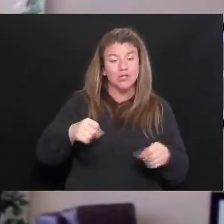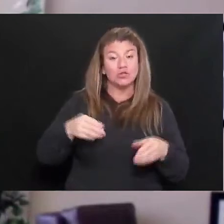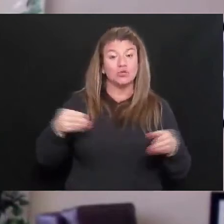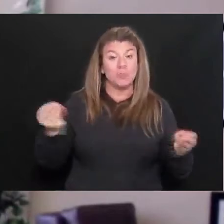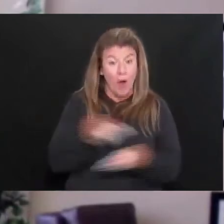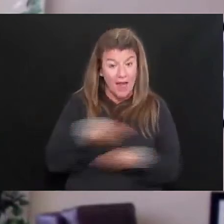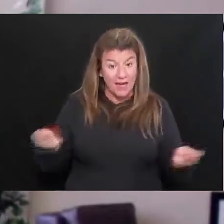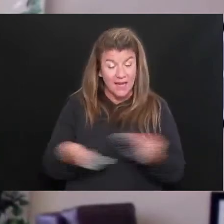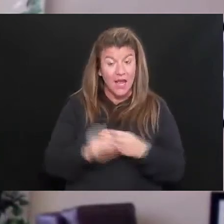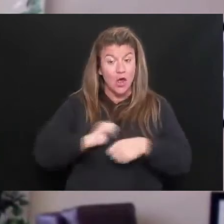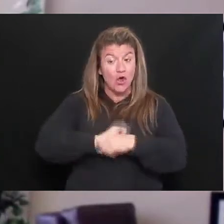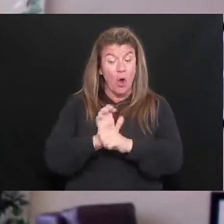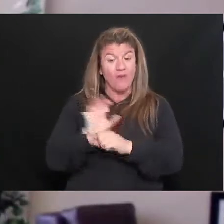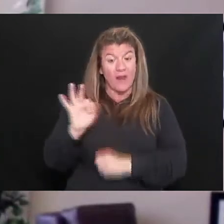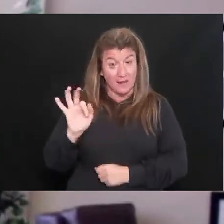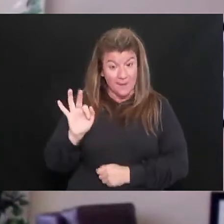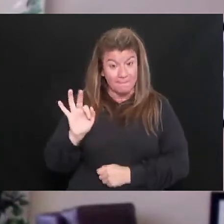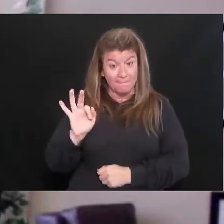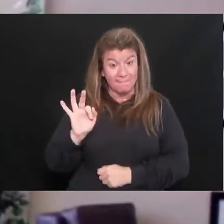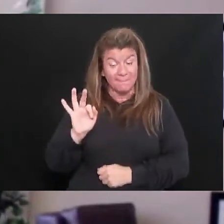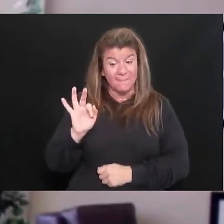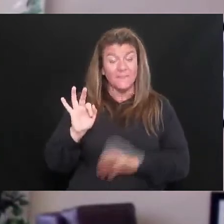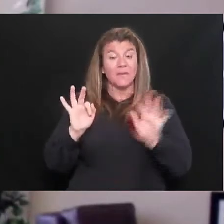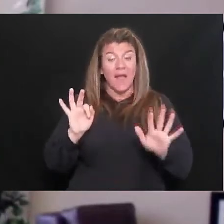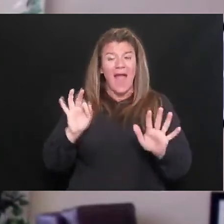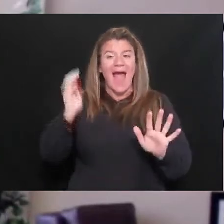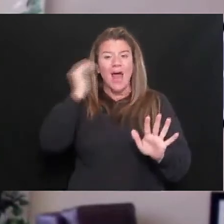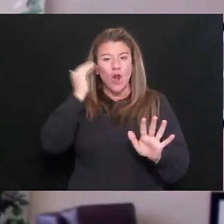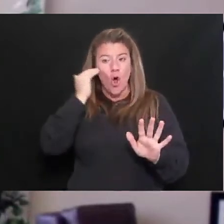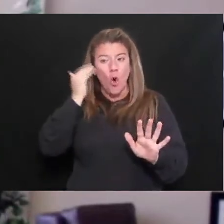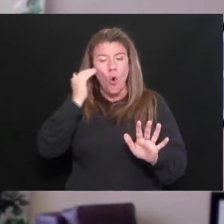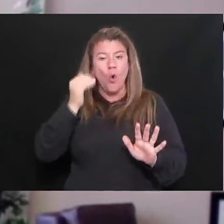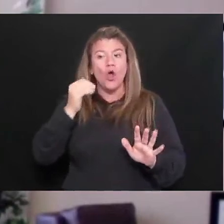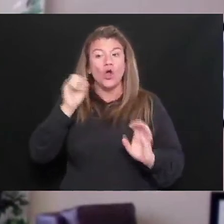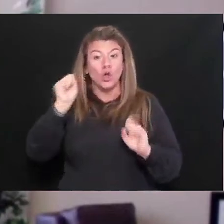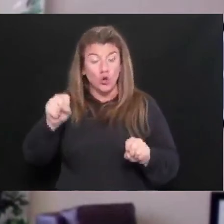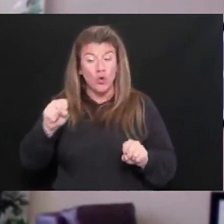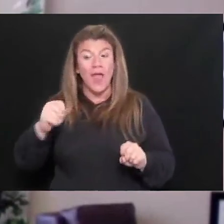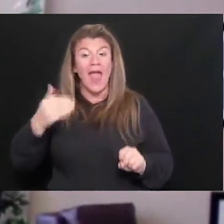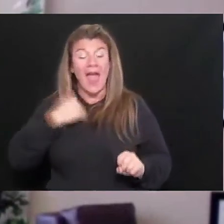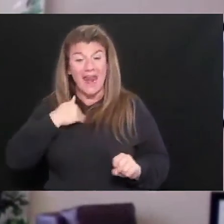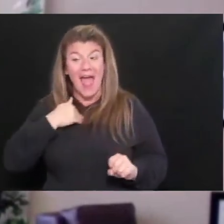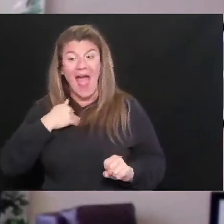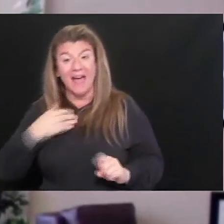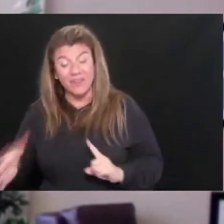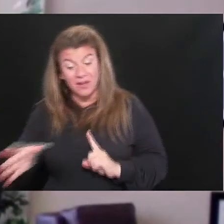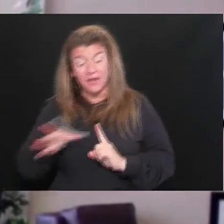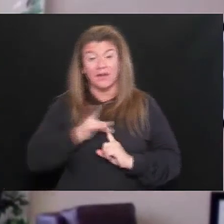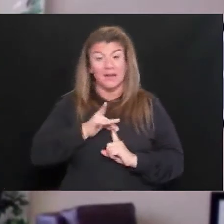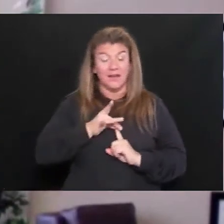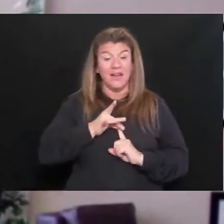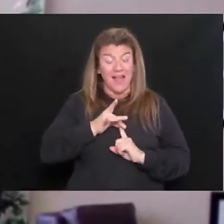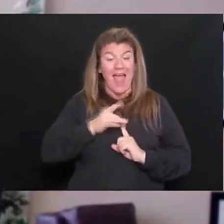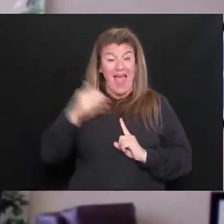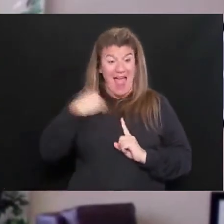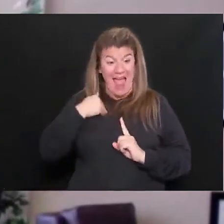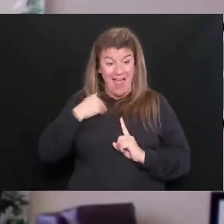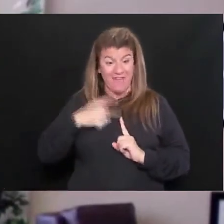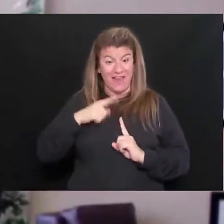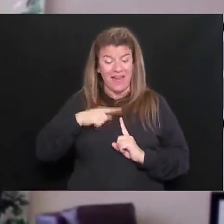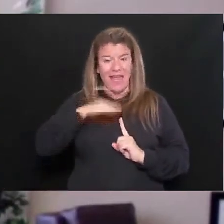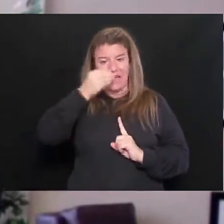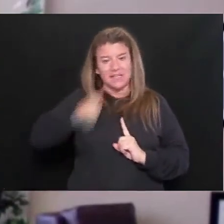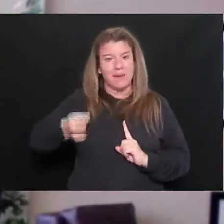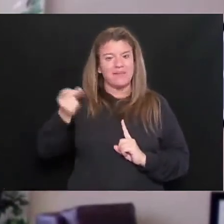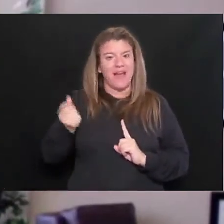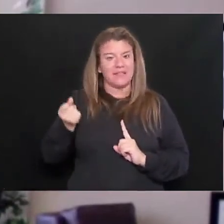spread COVID-19. Even though initially they may have high concentrations of virus in their nose, that dissipates quickly.